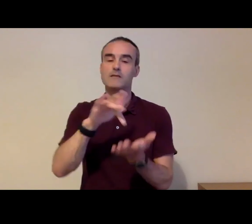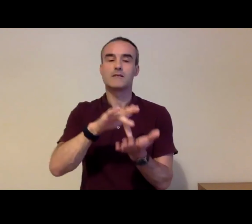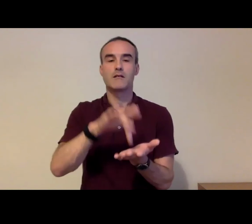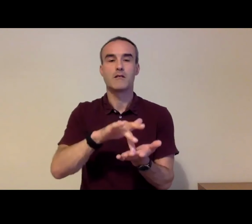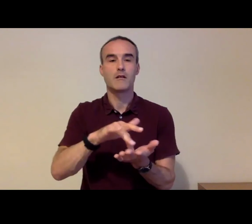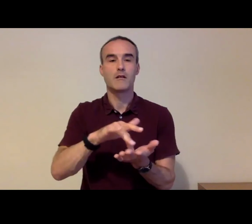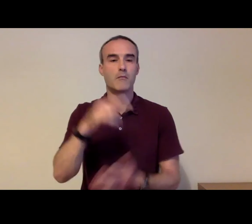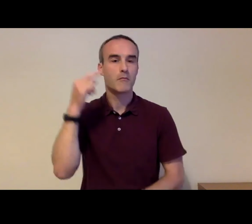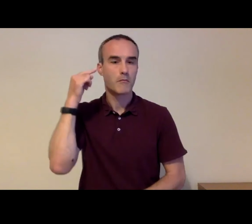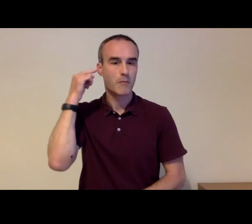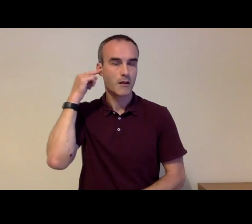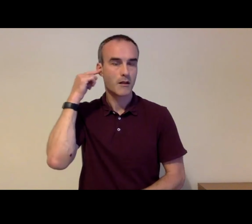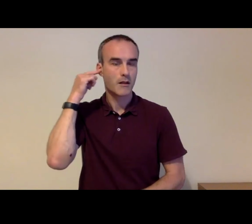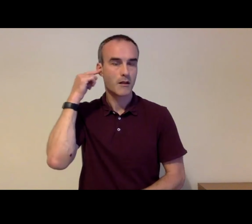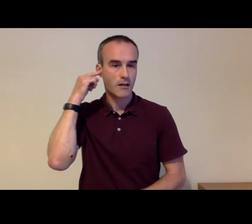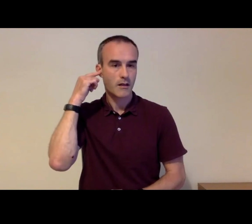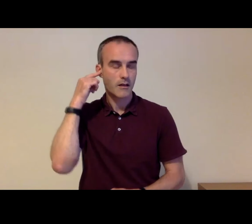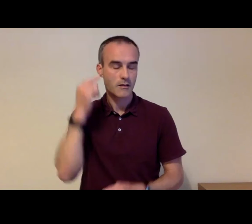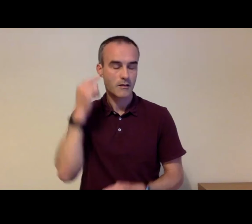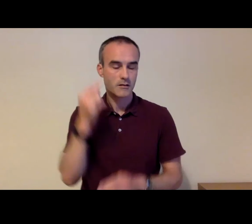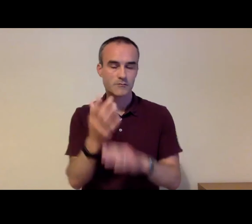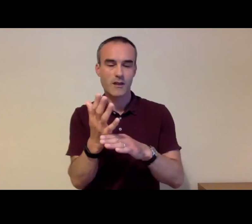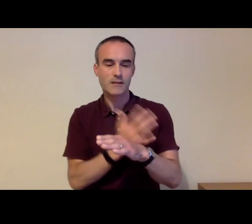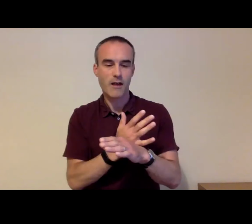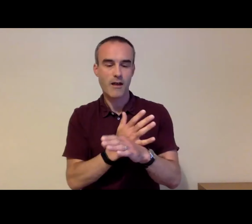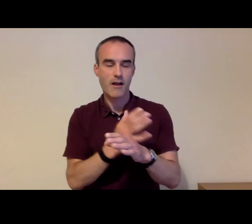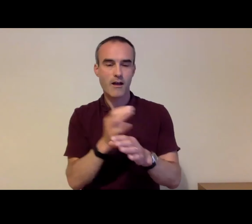cell loss damage.